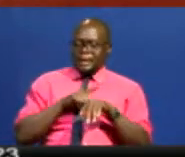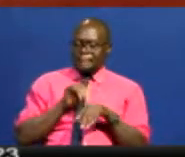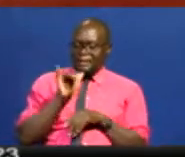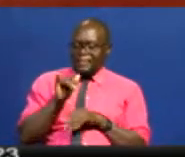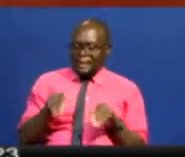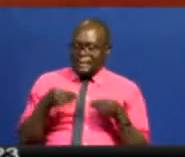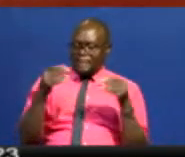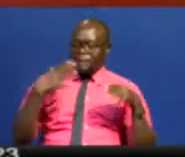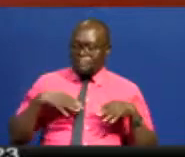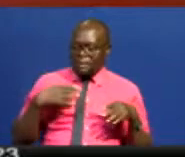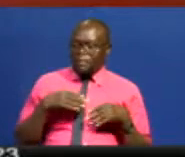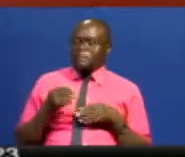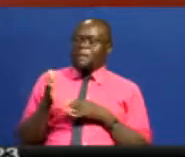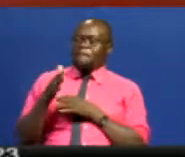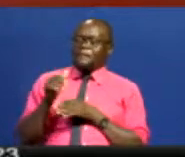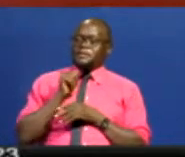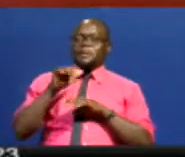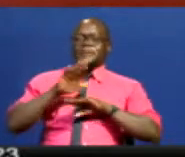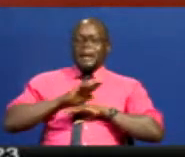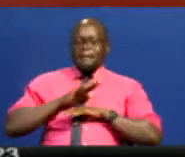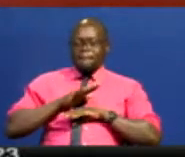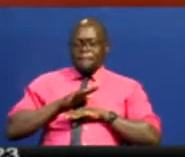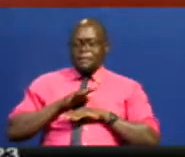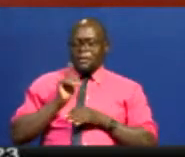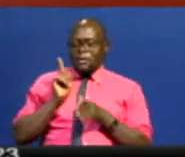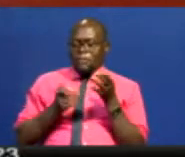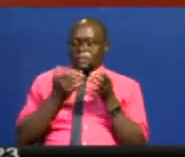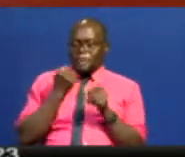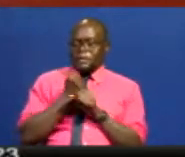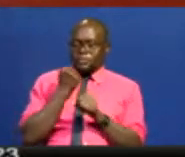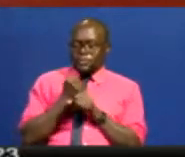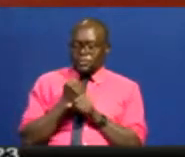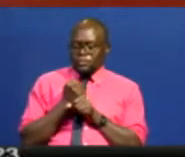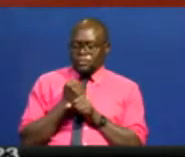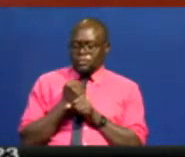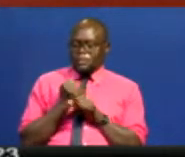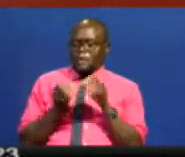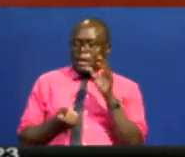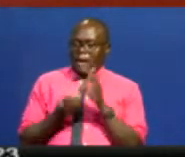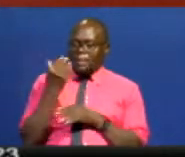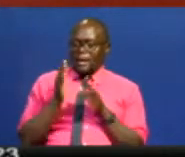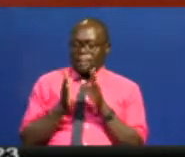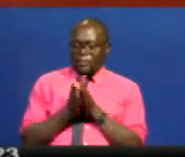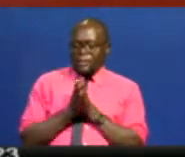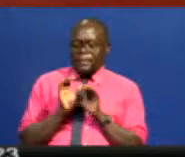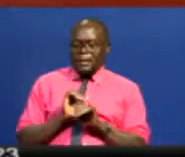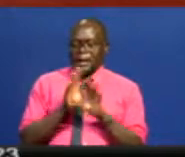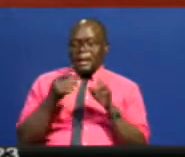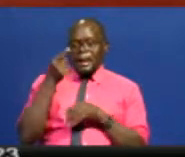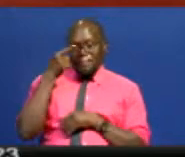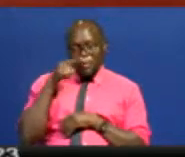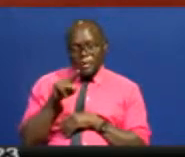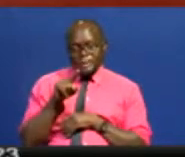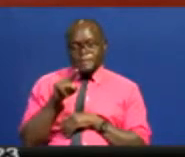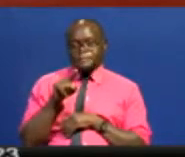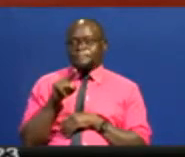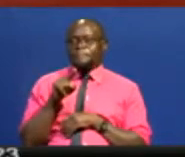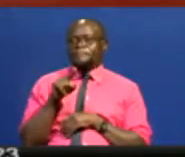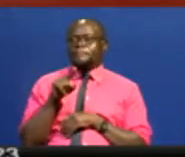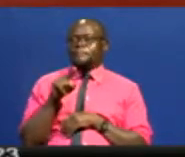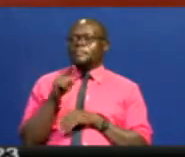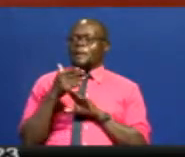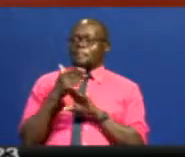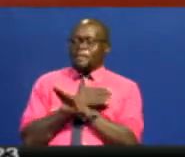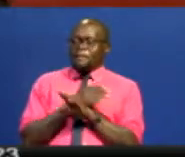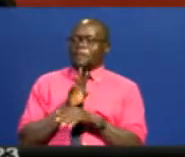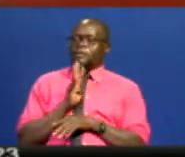giving people fish is not sufficient. What we need to do, Mr. Speaker, sir, is to come up with clear policies on, before